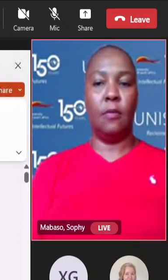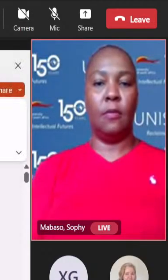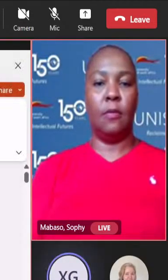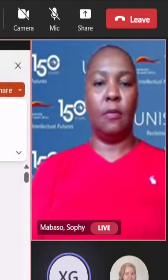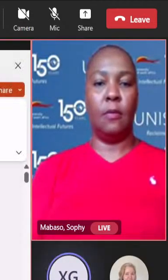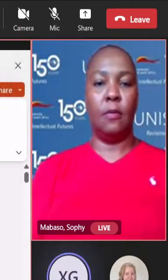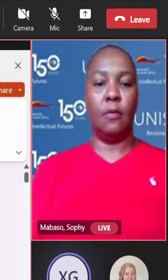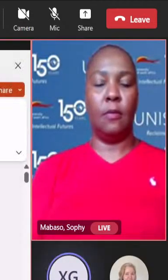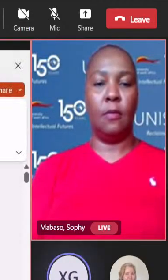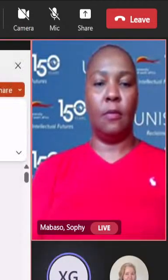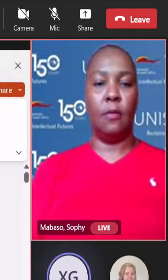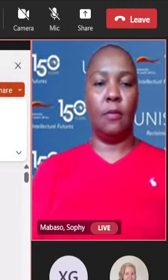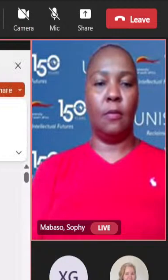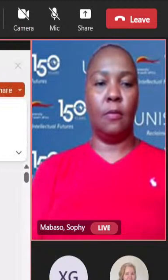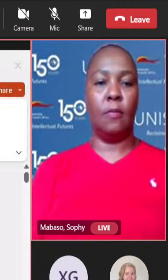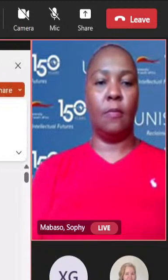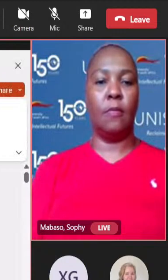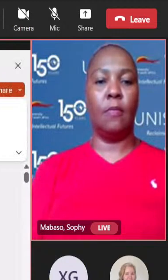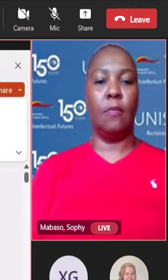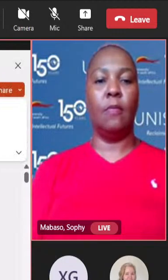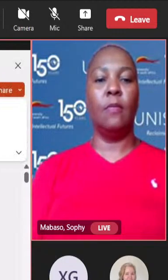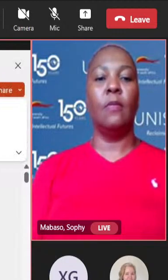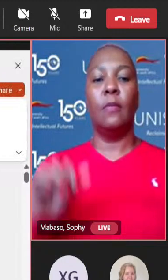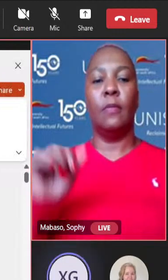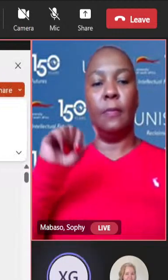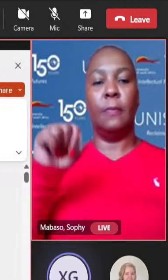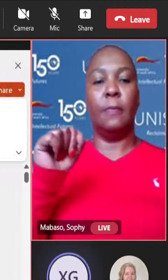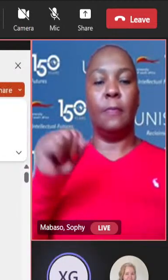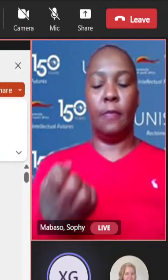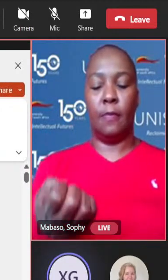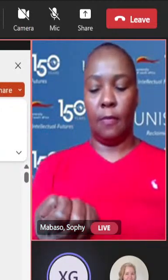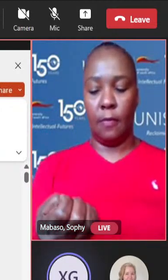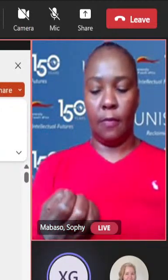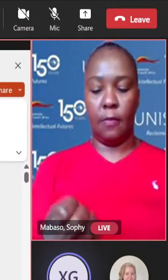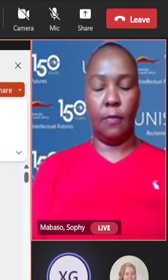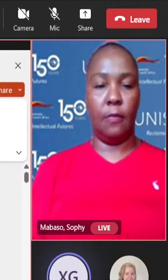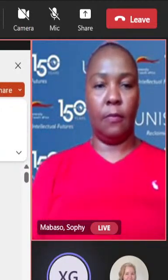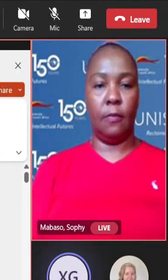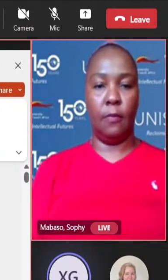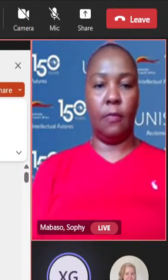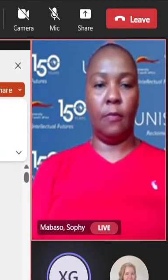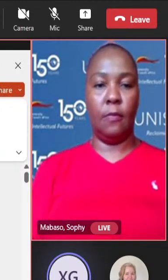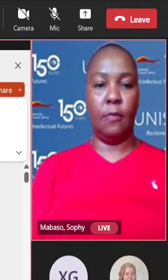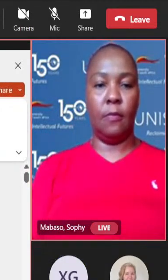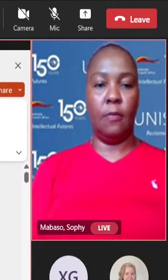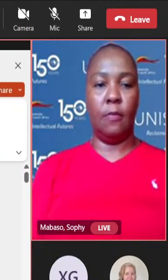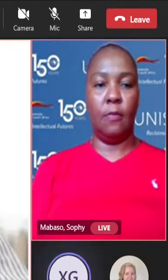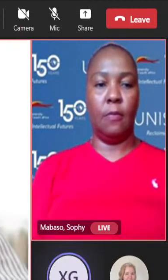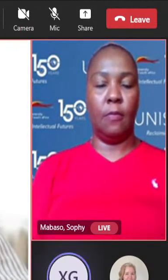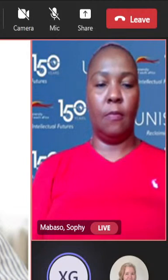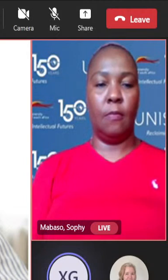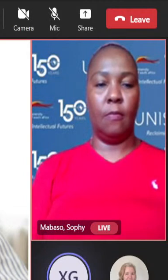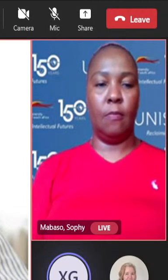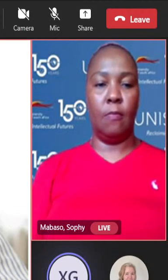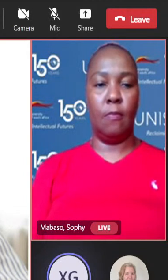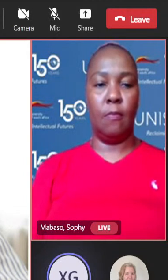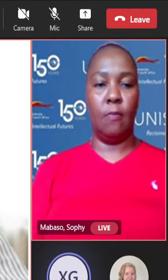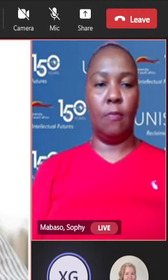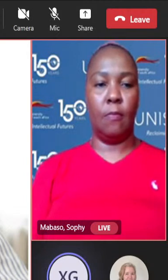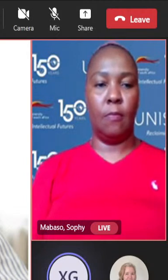I guess it should be now showing. Yes, there we go. Thank you very much once again. So